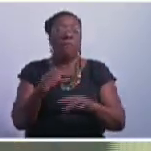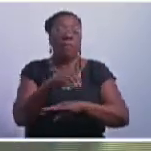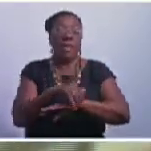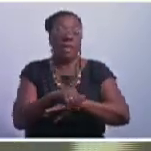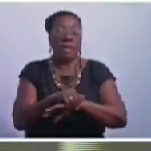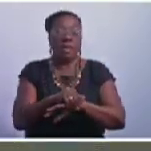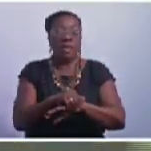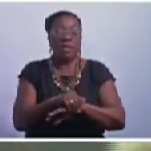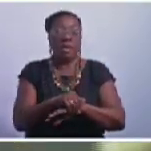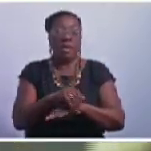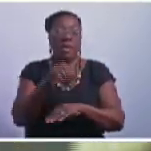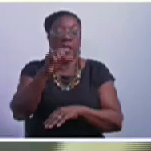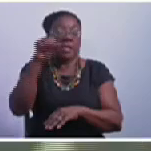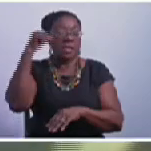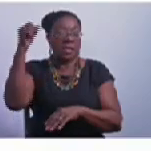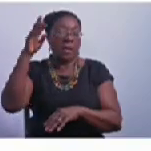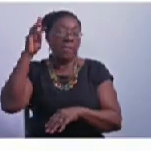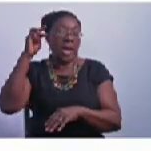were Milo Butler, who